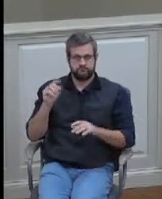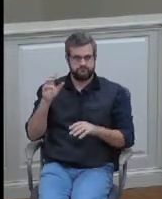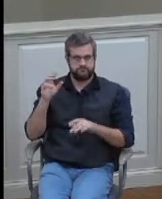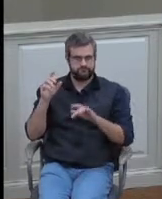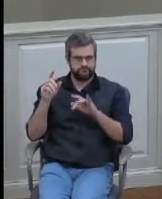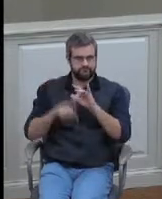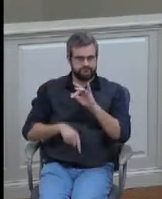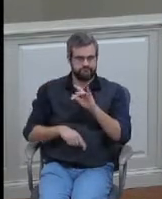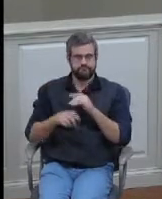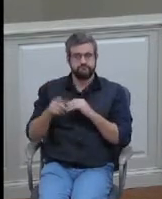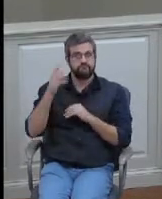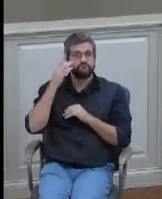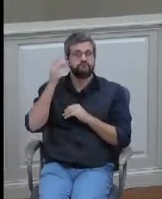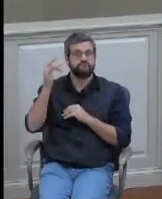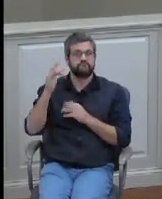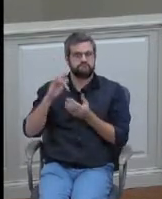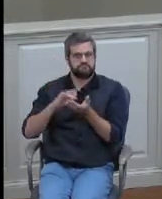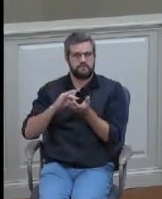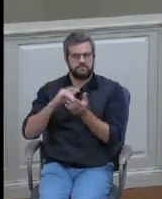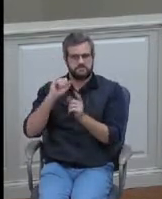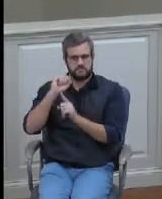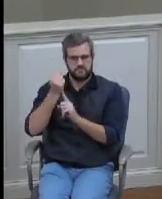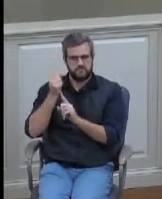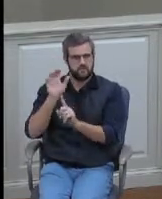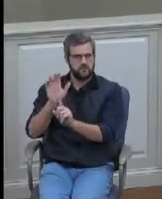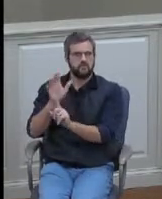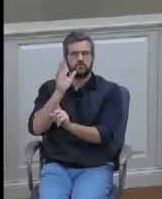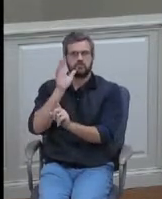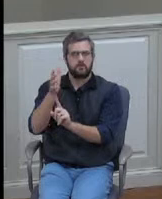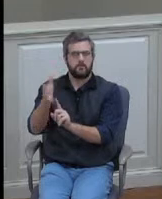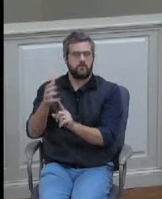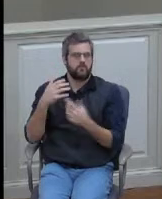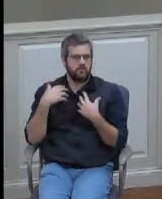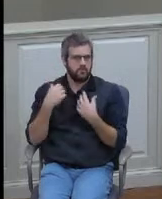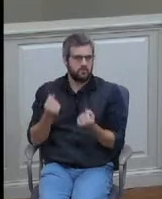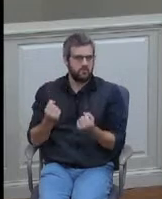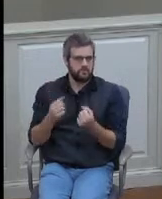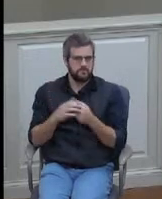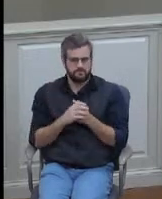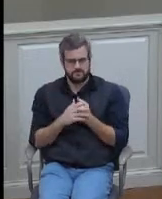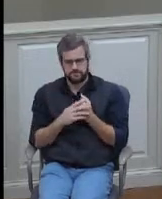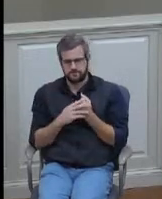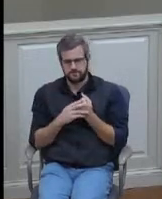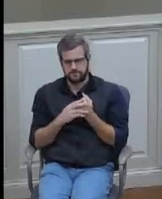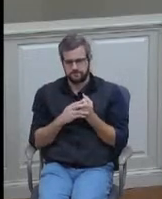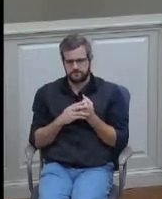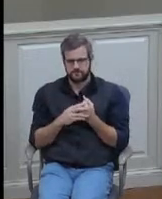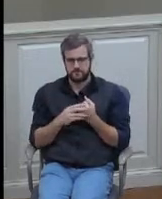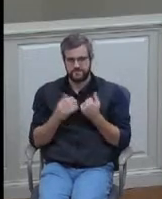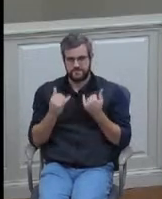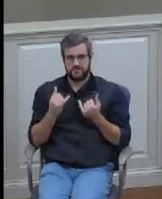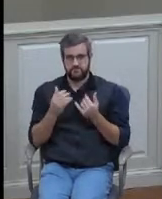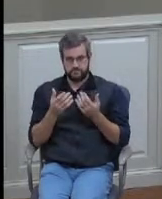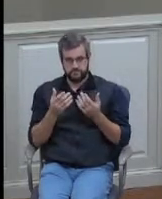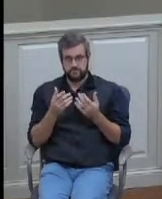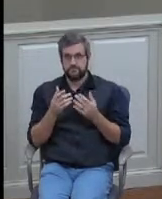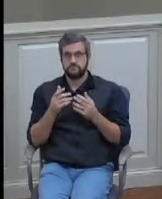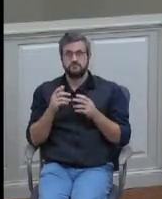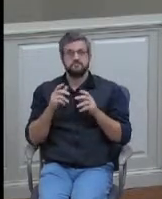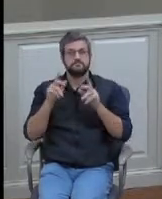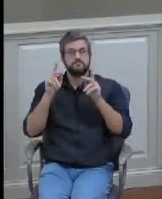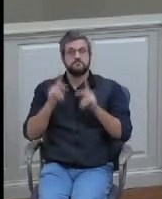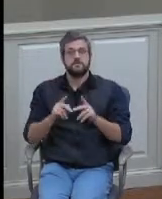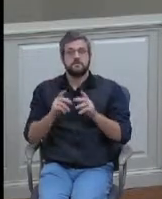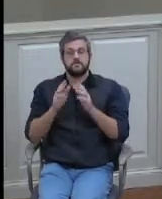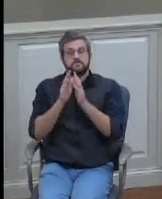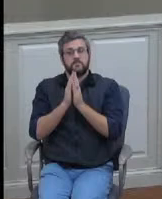to medical situation with her grandmother. Yes. I will ask that we be led in a